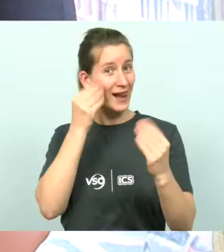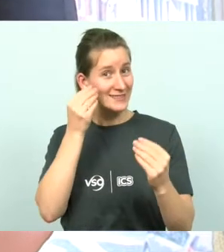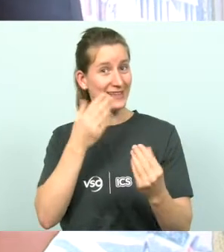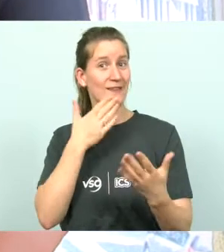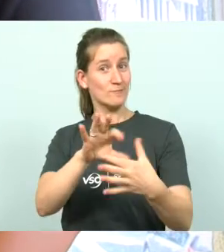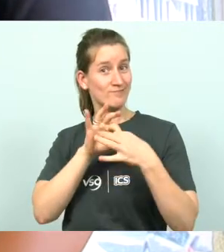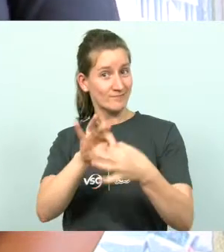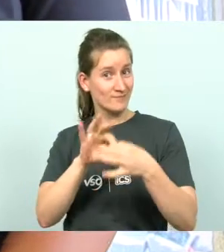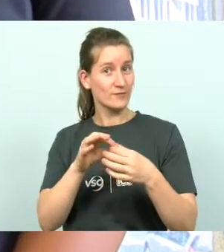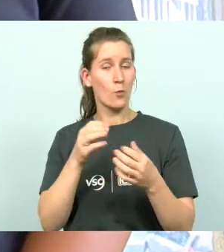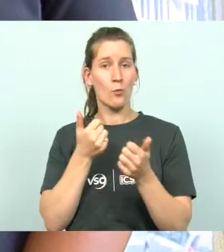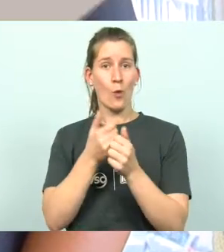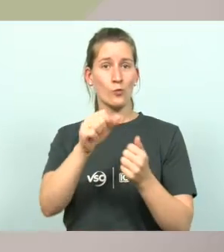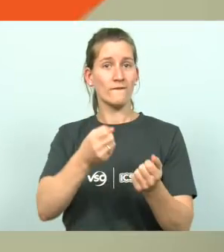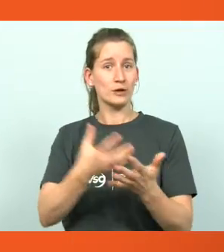stay in touch with your fundraising support